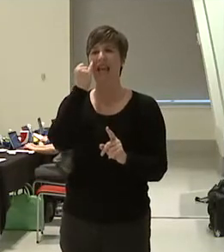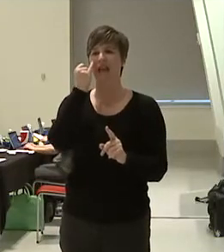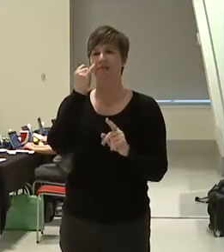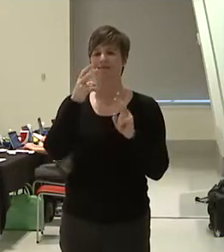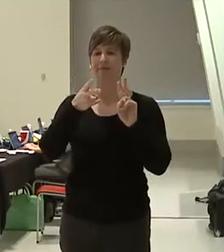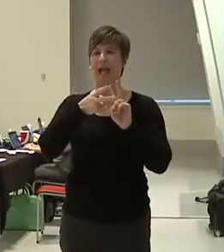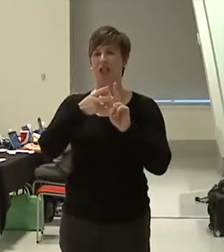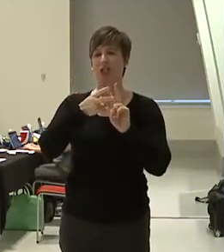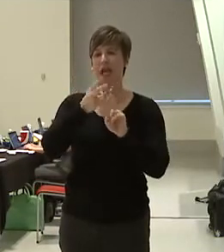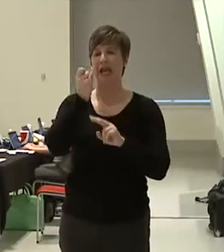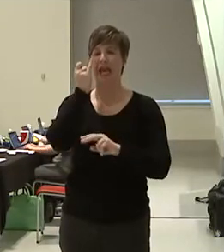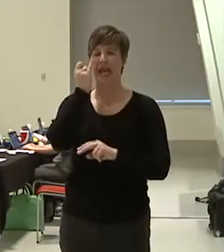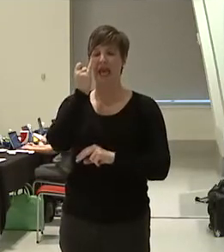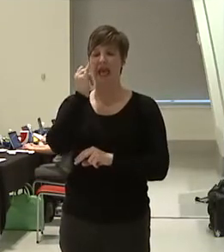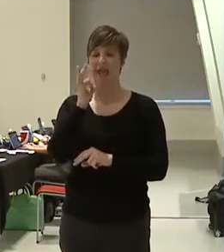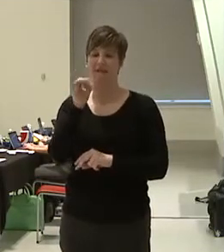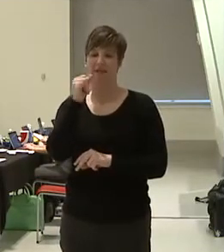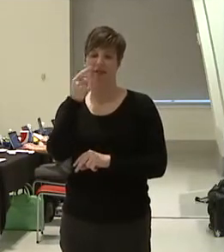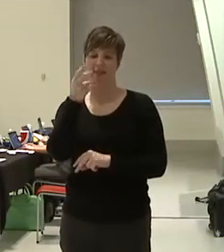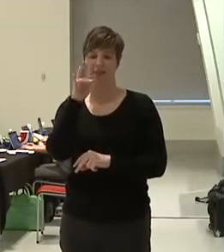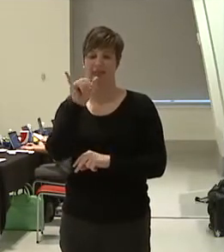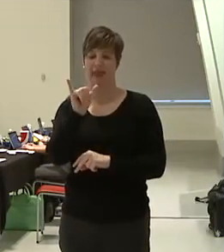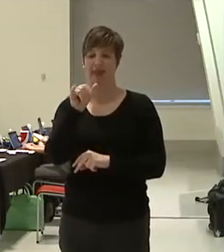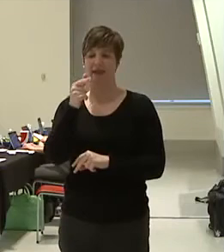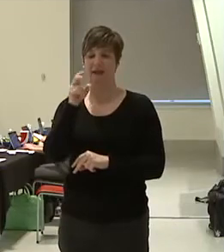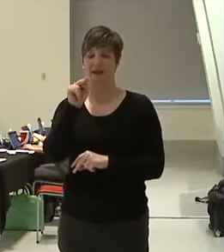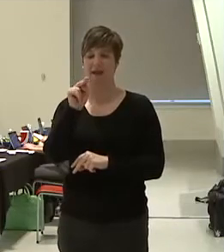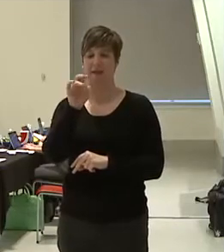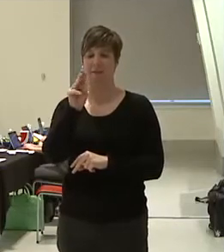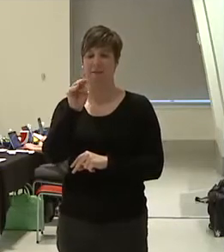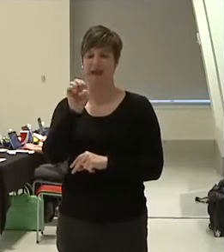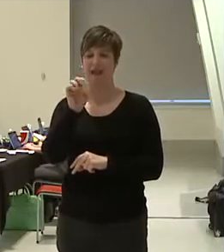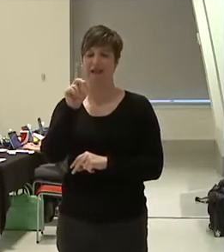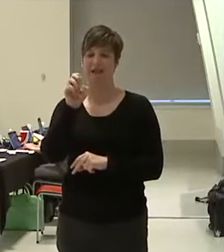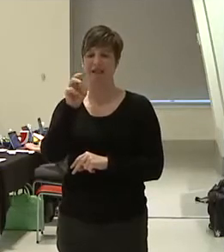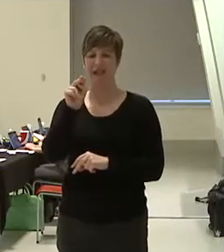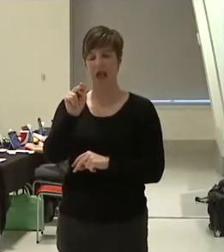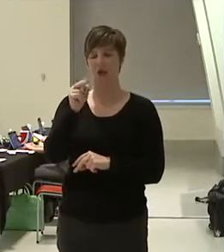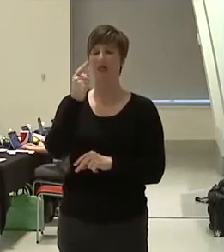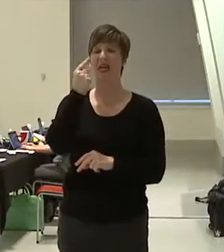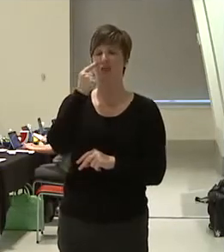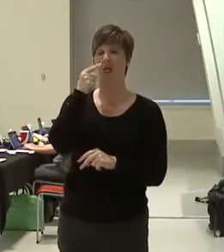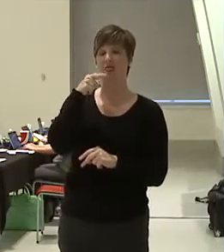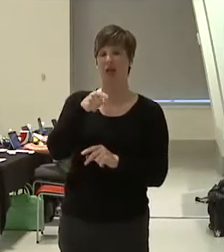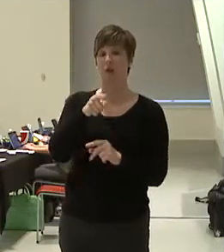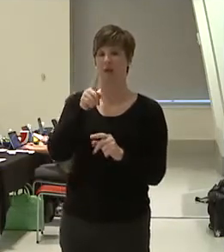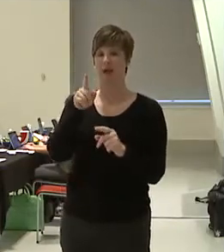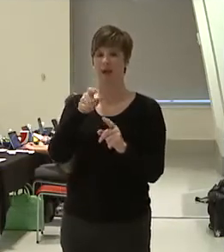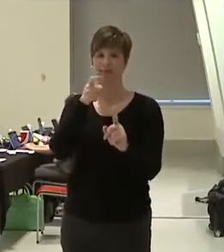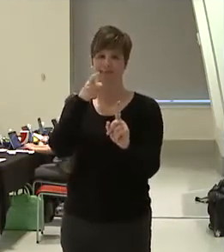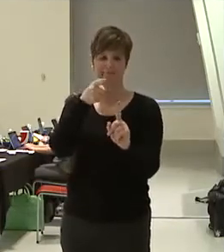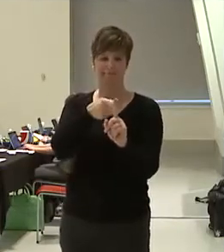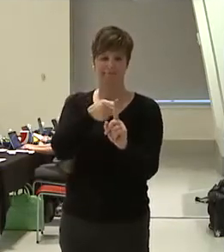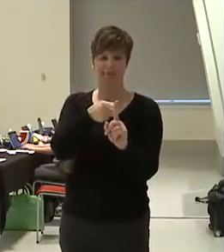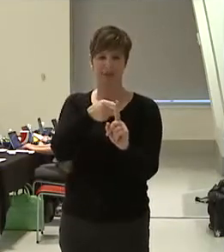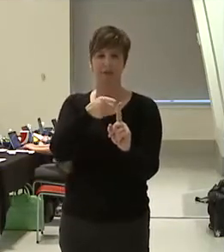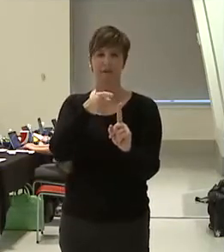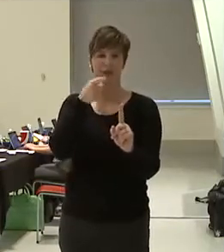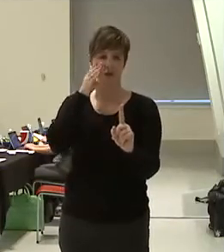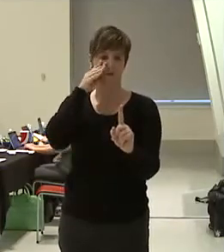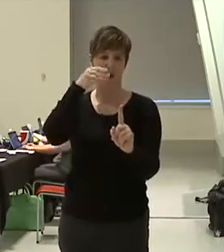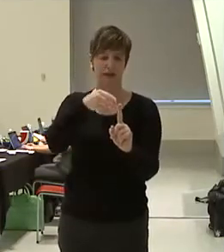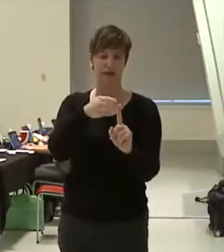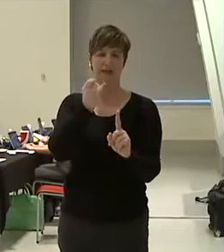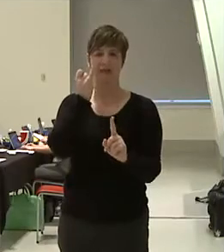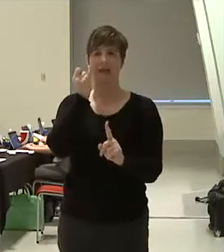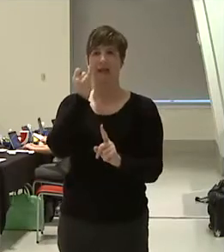hashtag on Twitter feel as though they would be targeted if they were the victims, right? So we saw the release of Michael Brown